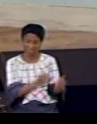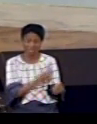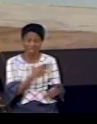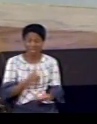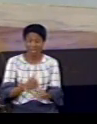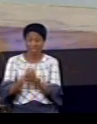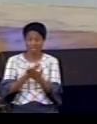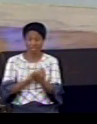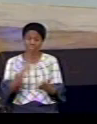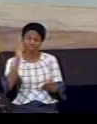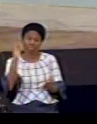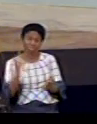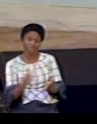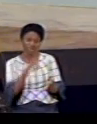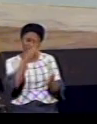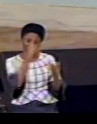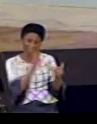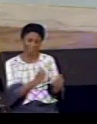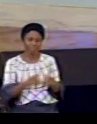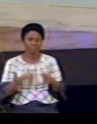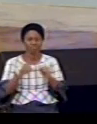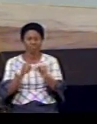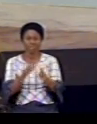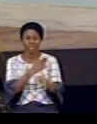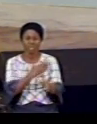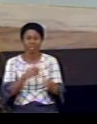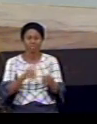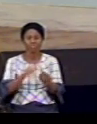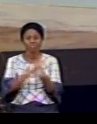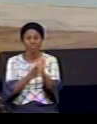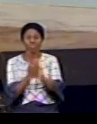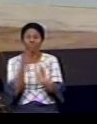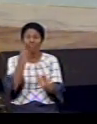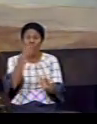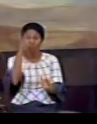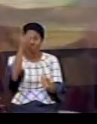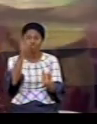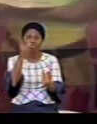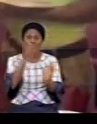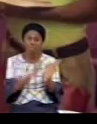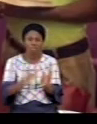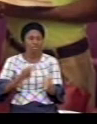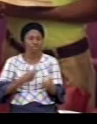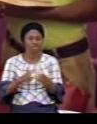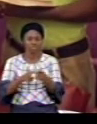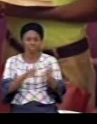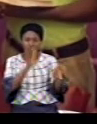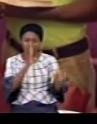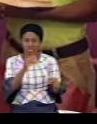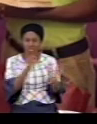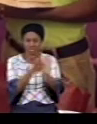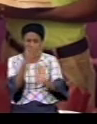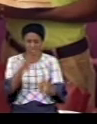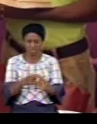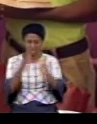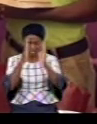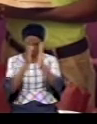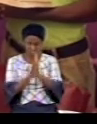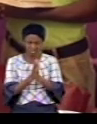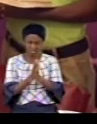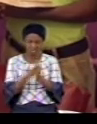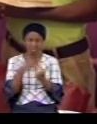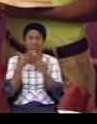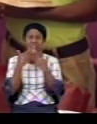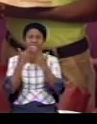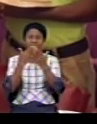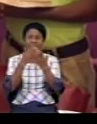move on and to be who you want us to be in Jesus' name. Well, thank you because